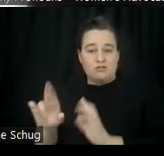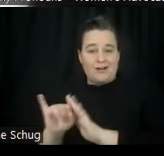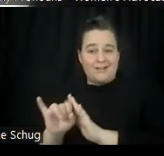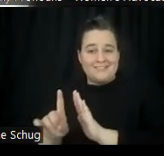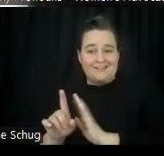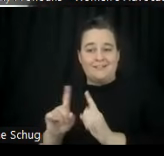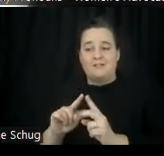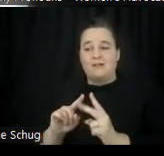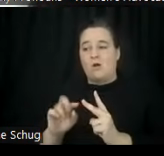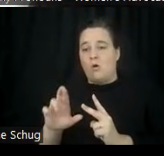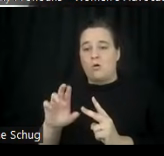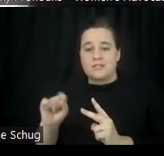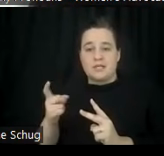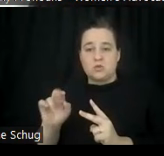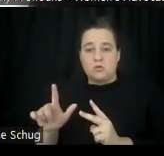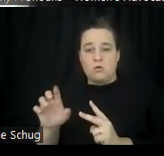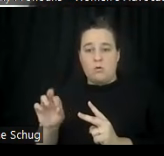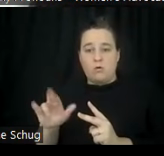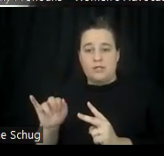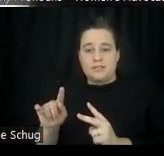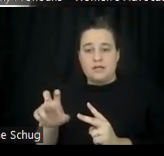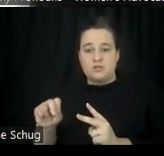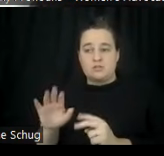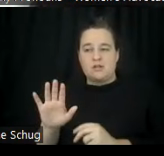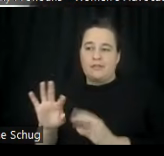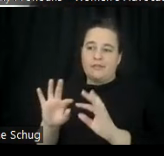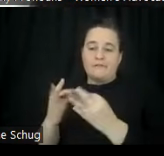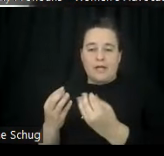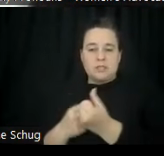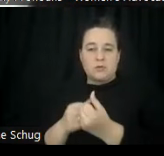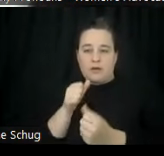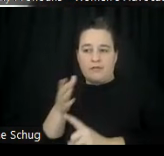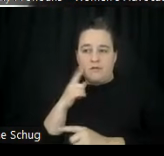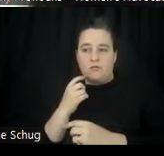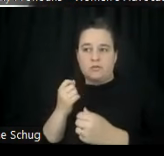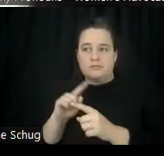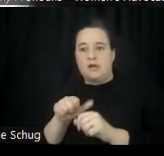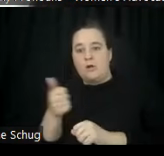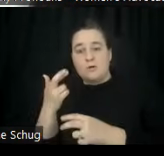sexual orientation. They might not have that support for other reasons. So that's what might make it more unique.